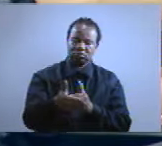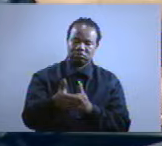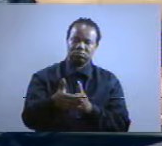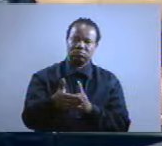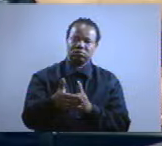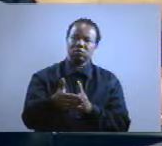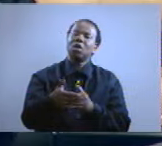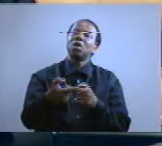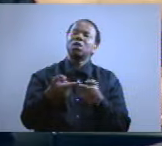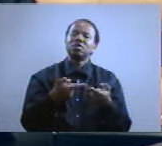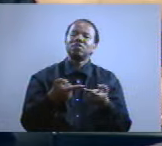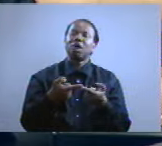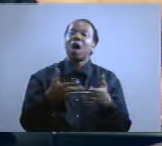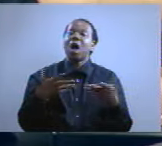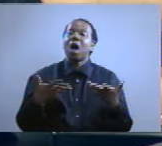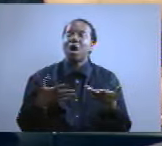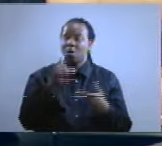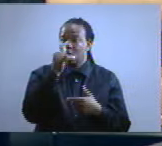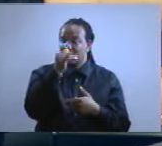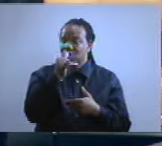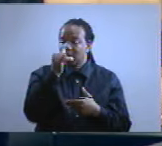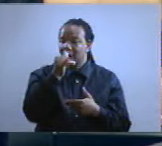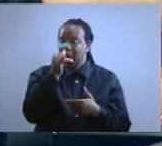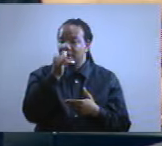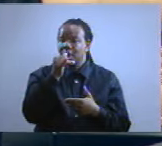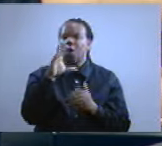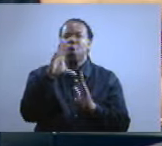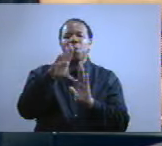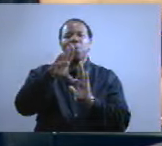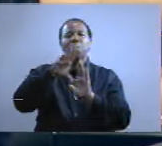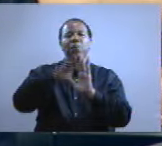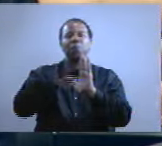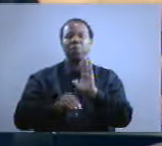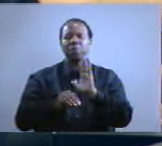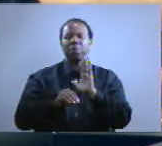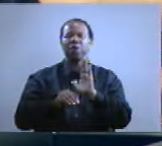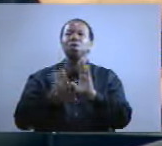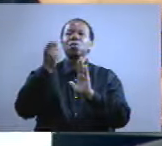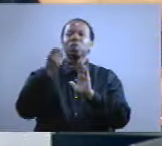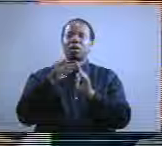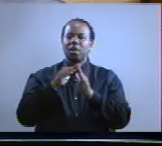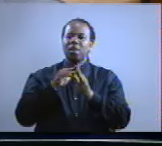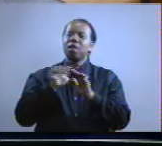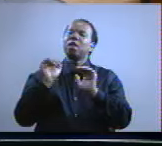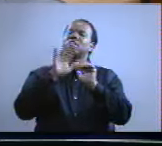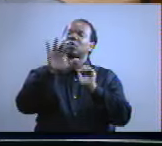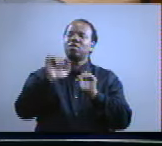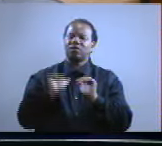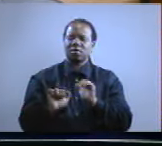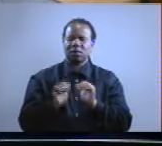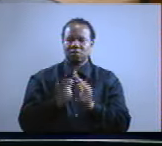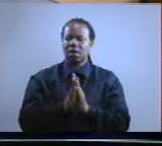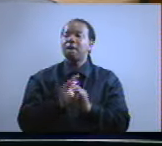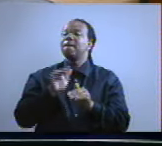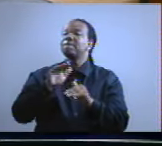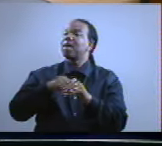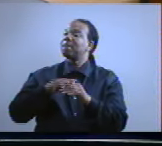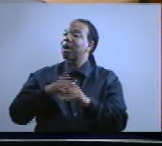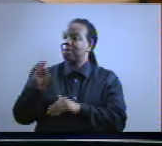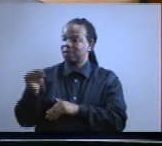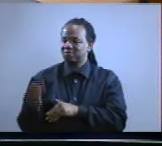geared at reducing crime in rural areas nationally. Thanks. Noted. Does any other member wish to give notice